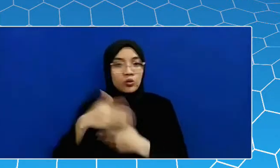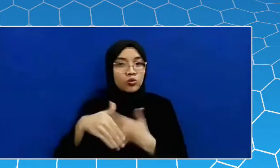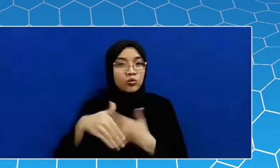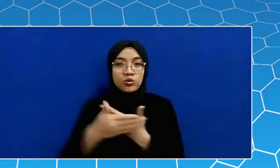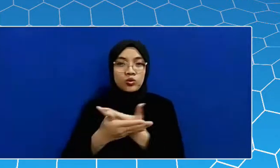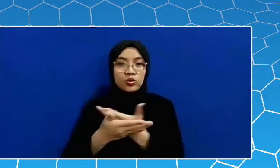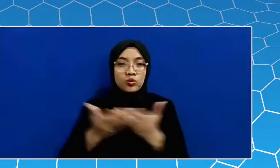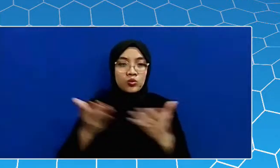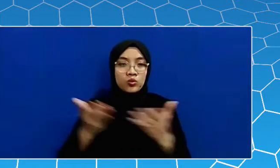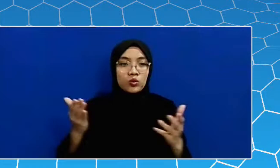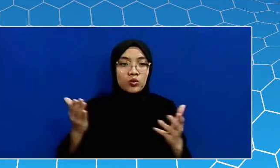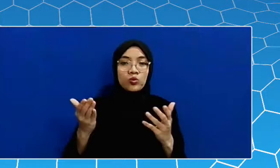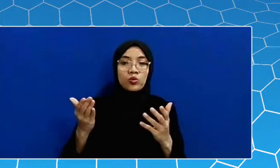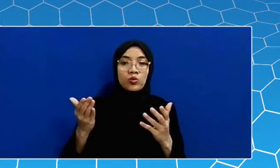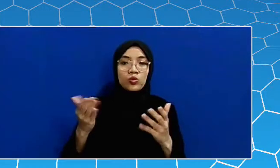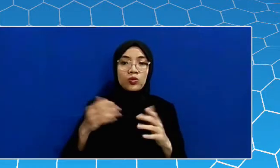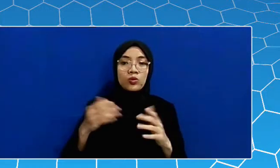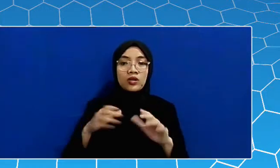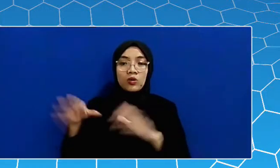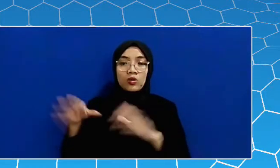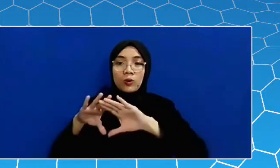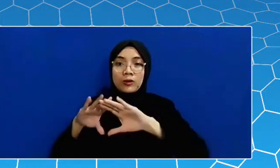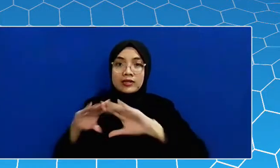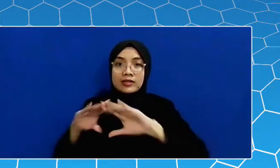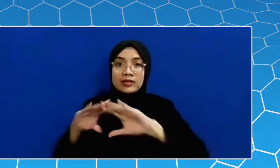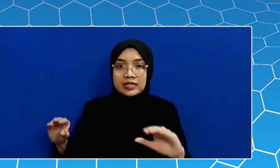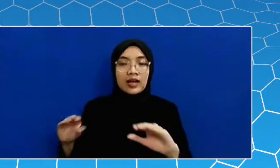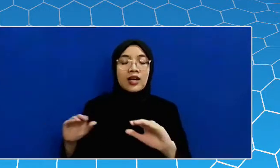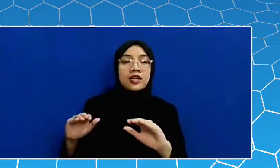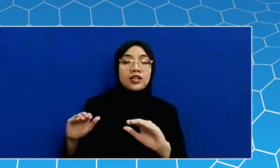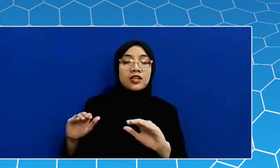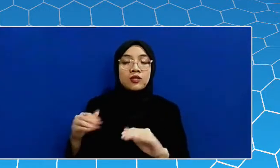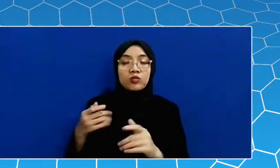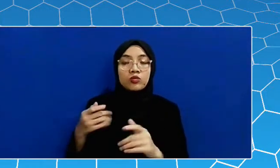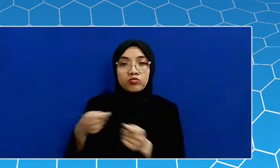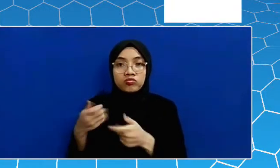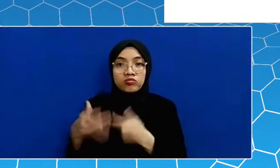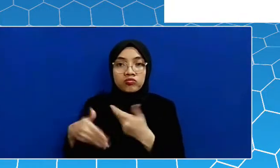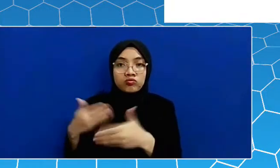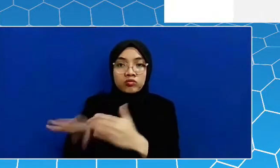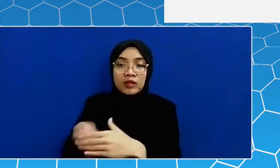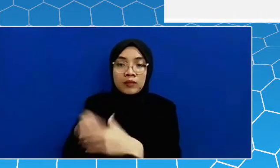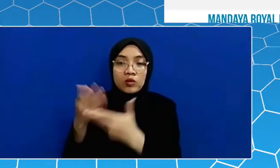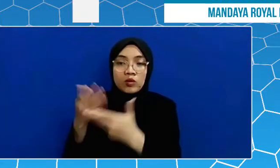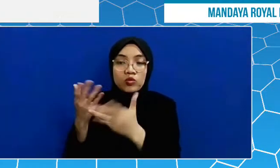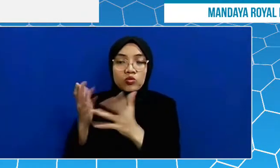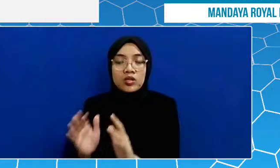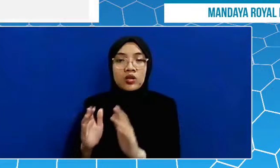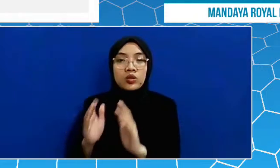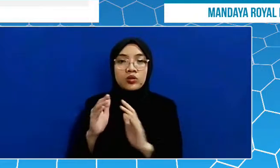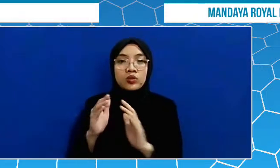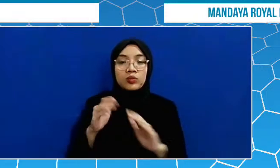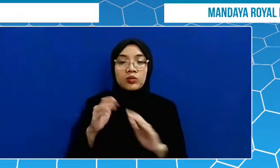force that is included, the army there, the policemen, and etc. to